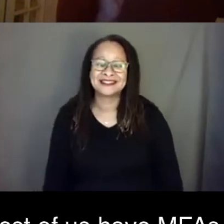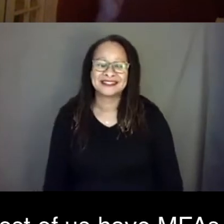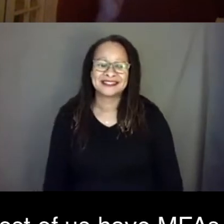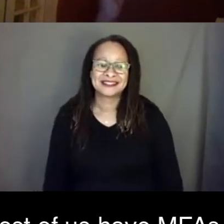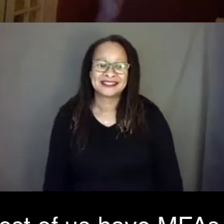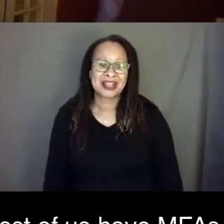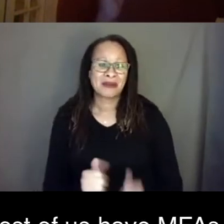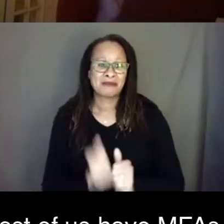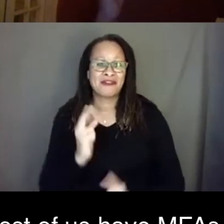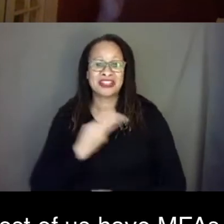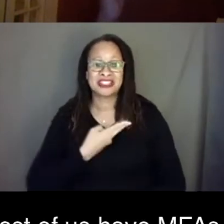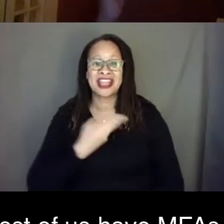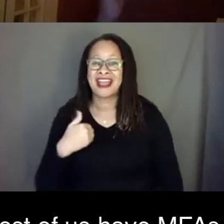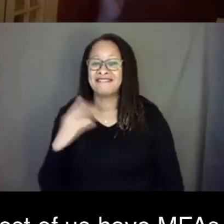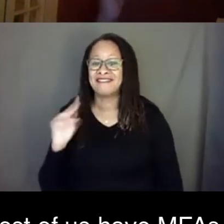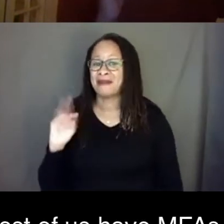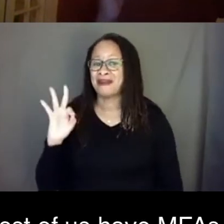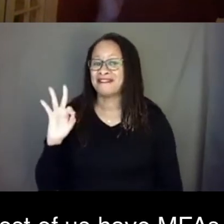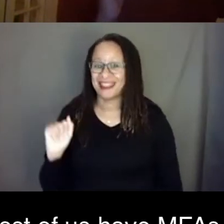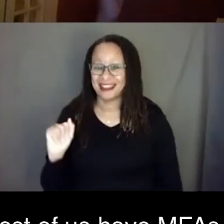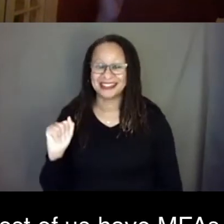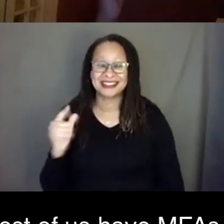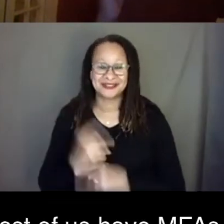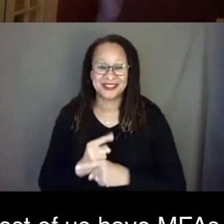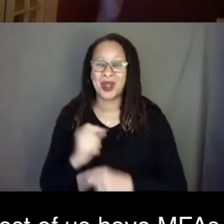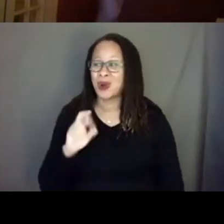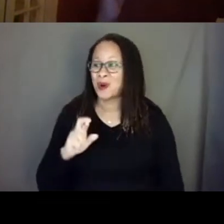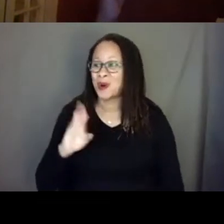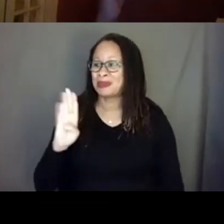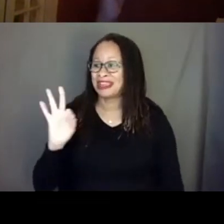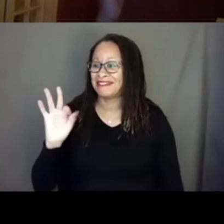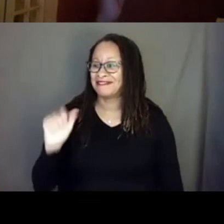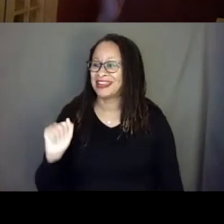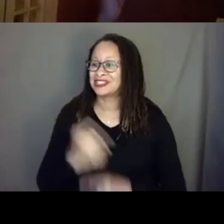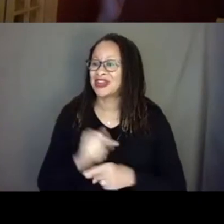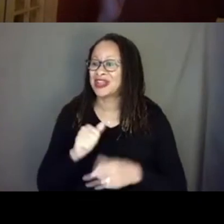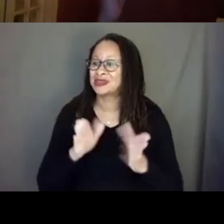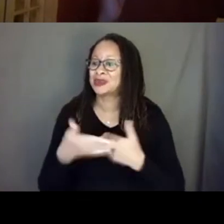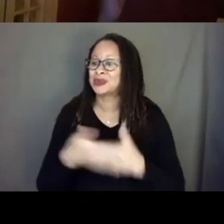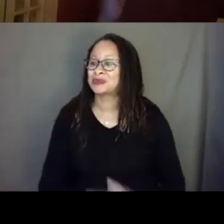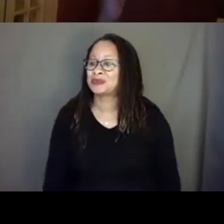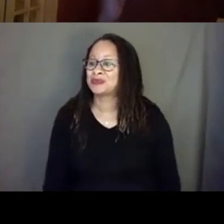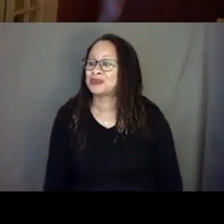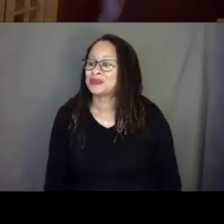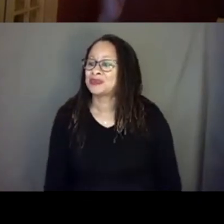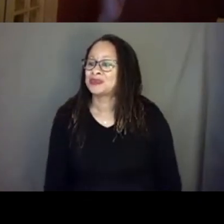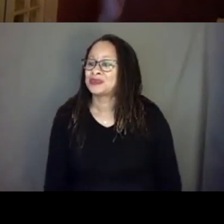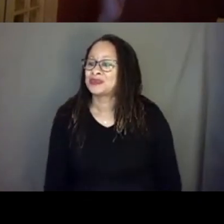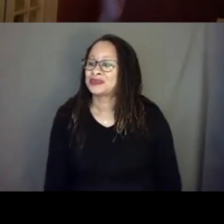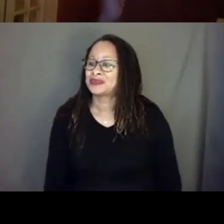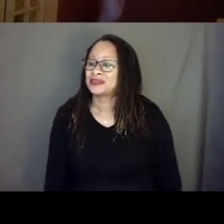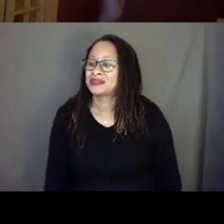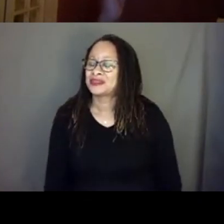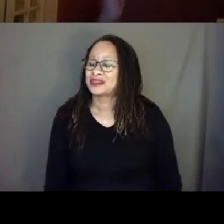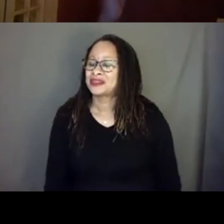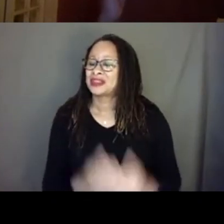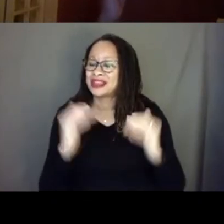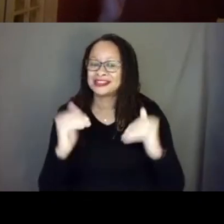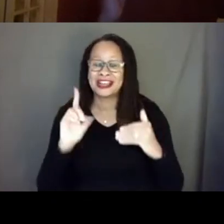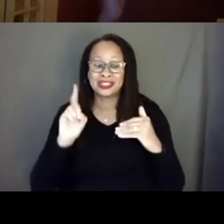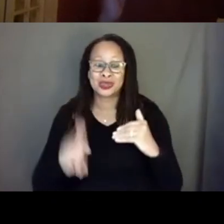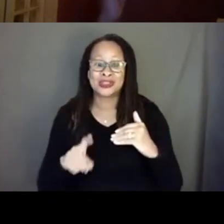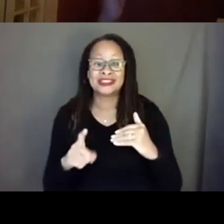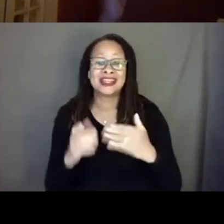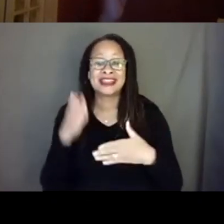Most of us have MFAs, I imagine, or BFAs in this room. Okay, next question. In the